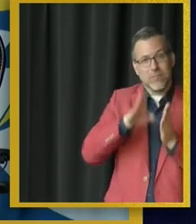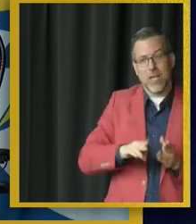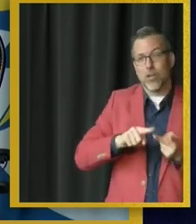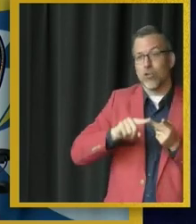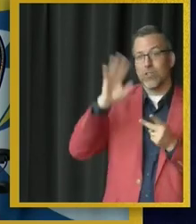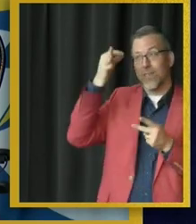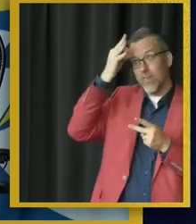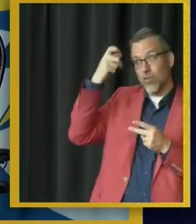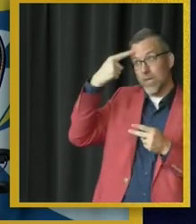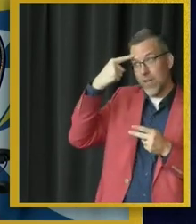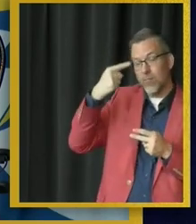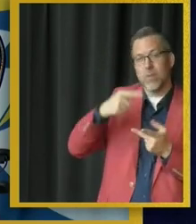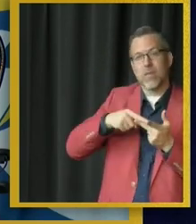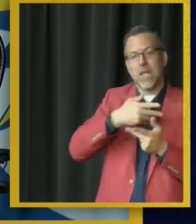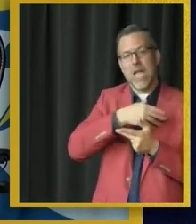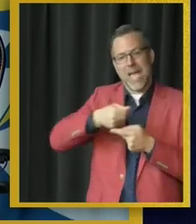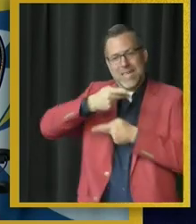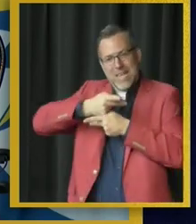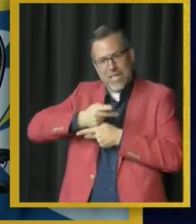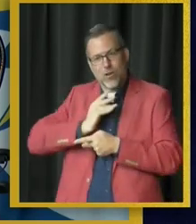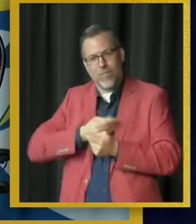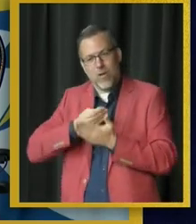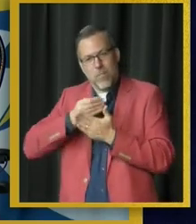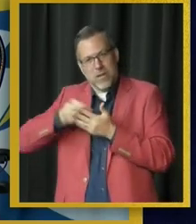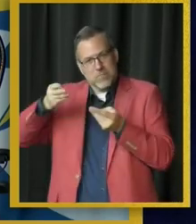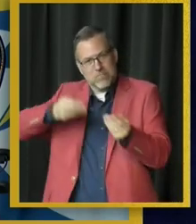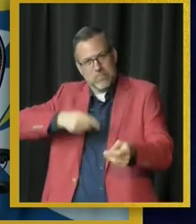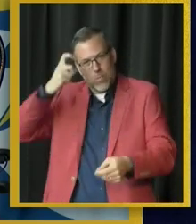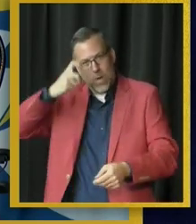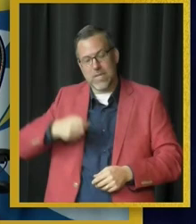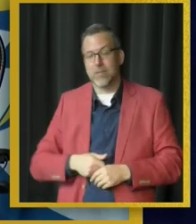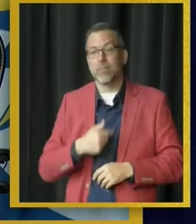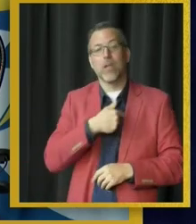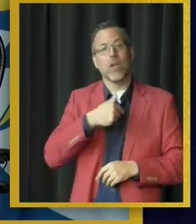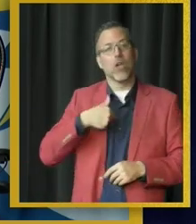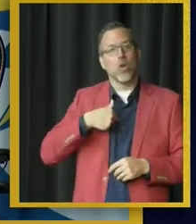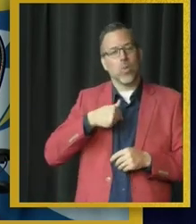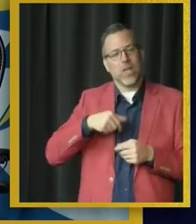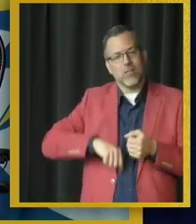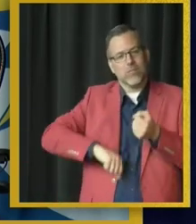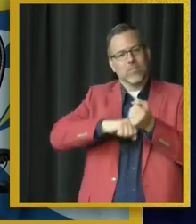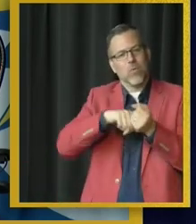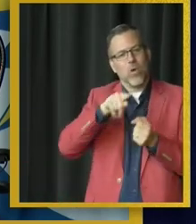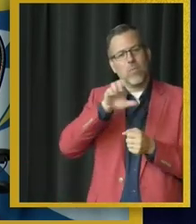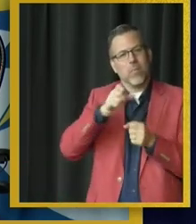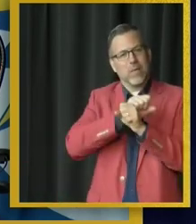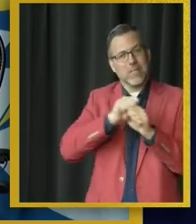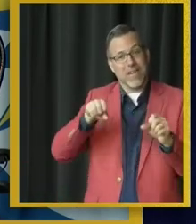assistance, and stewardship. We are funding public safety in Nashville.